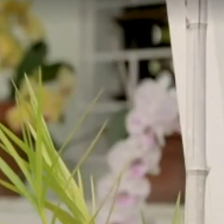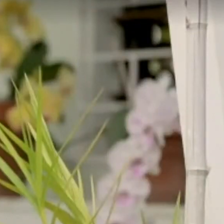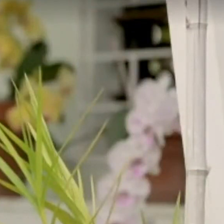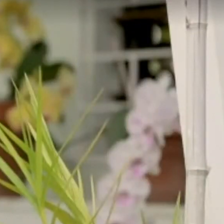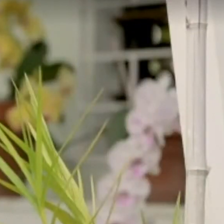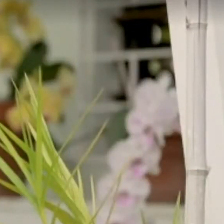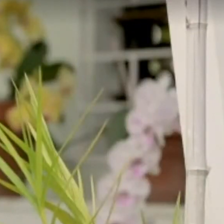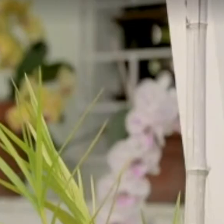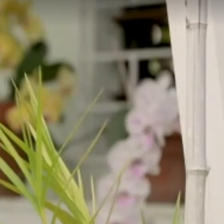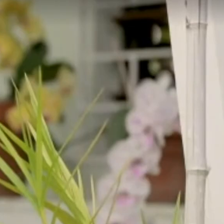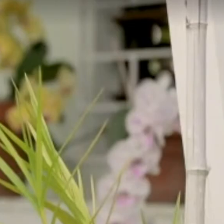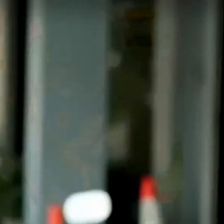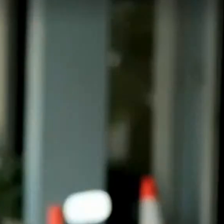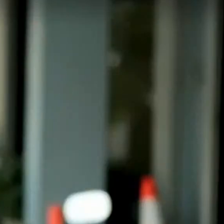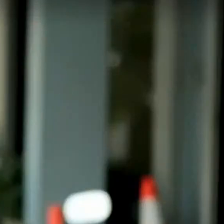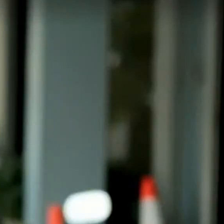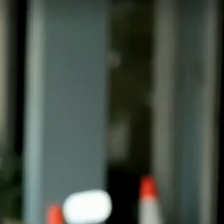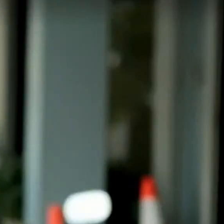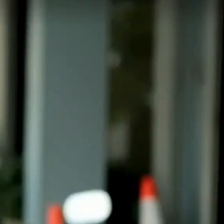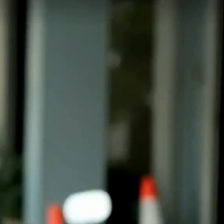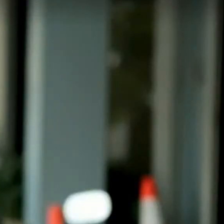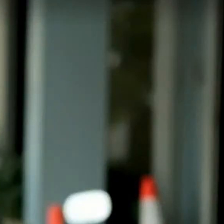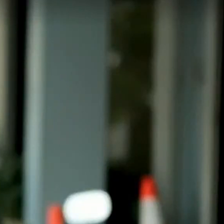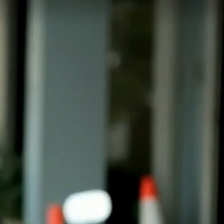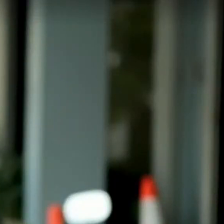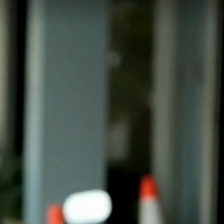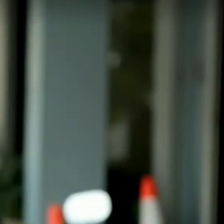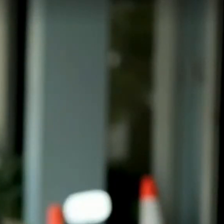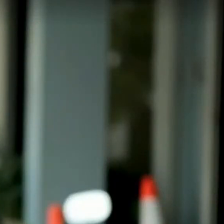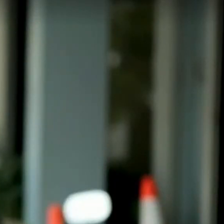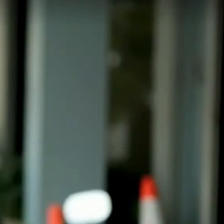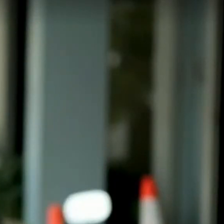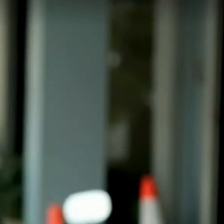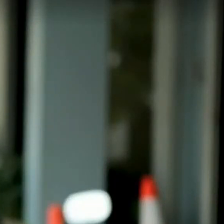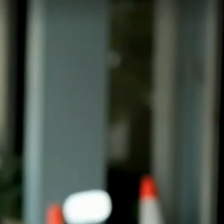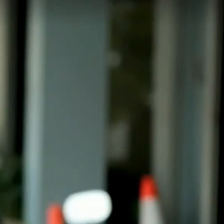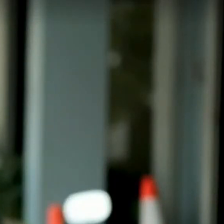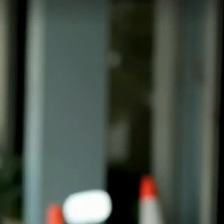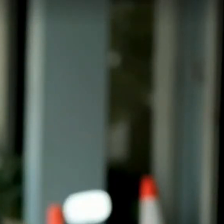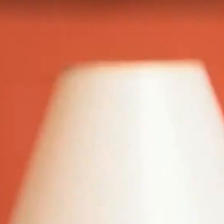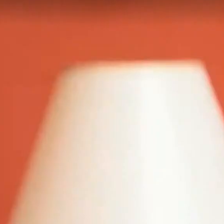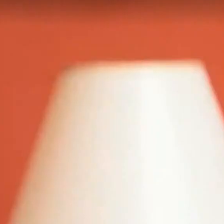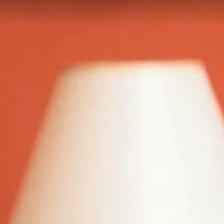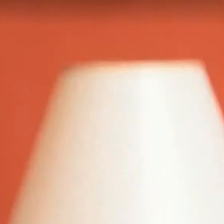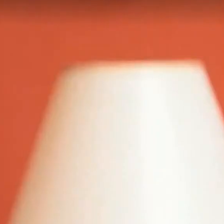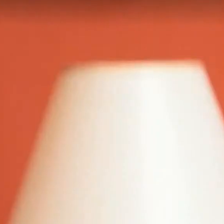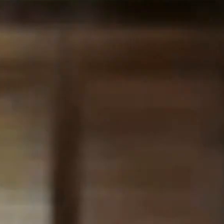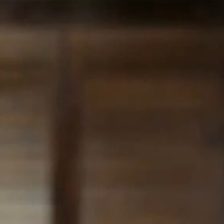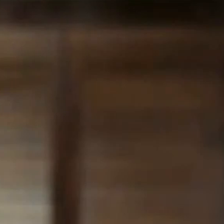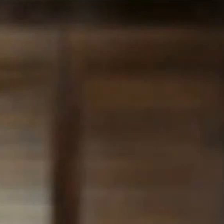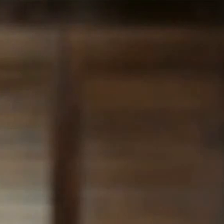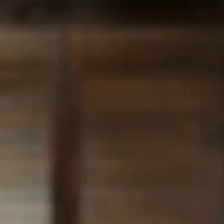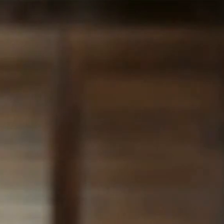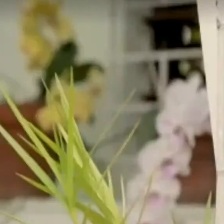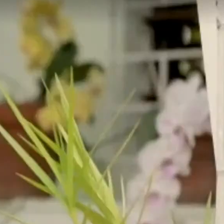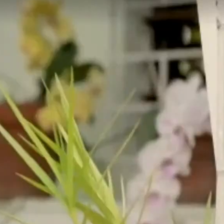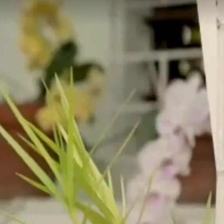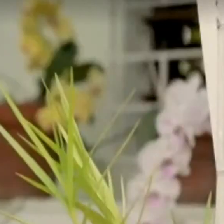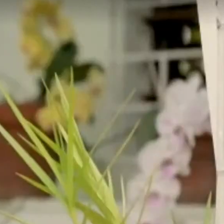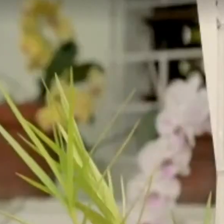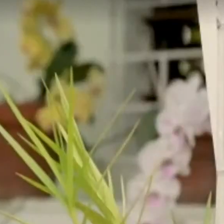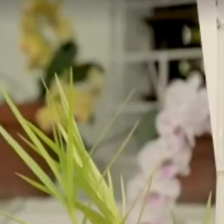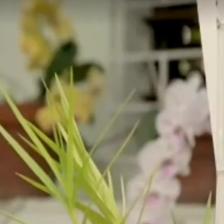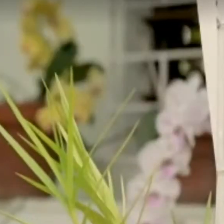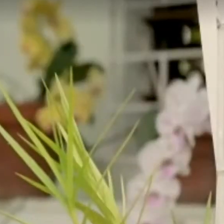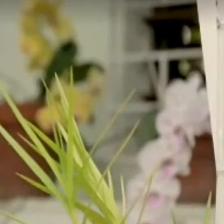other means survival. Now, in a time of COVID-19. Speak up. Speak now.